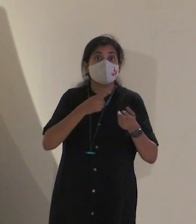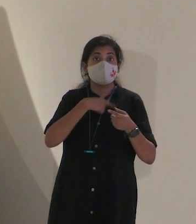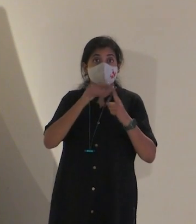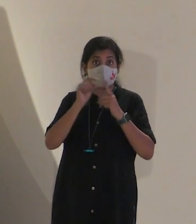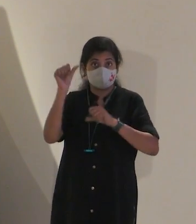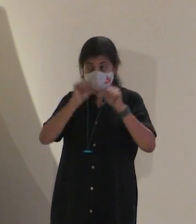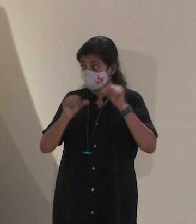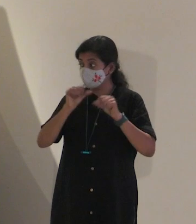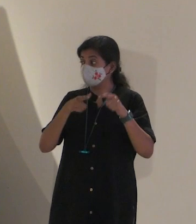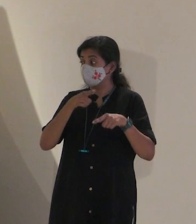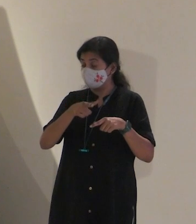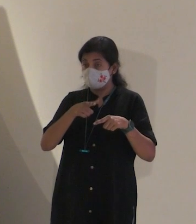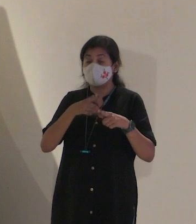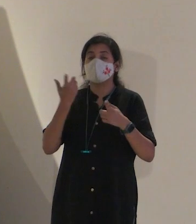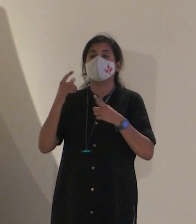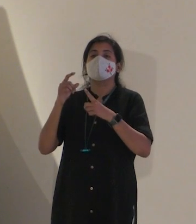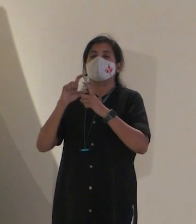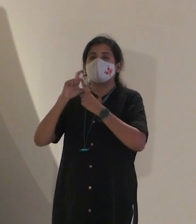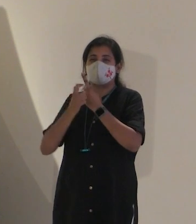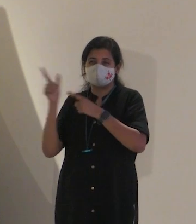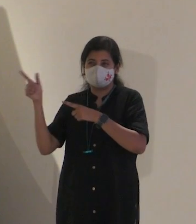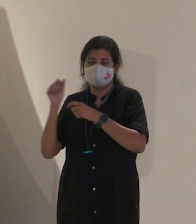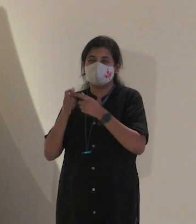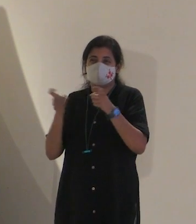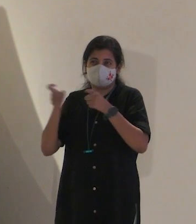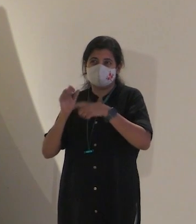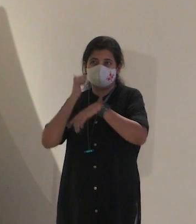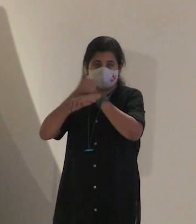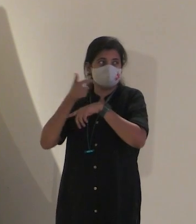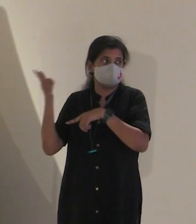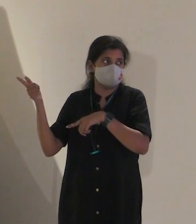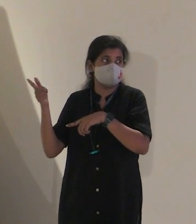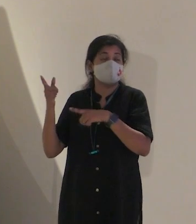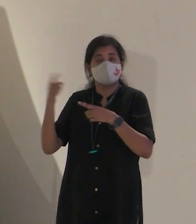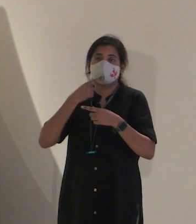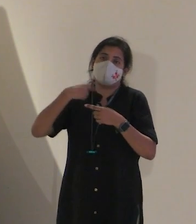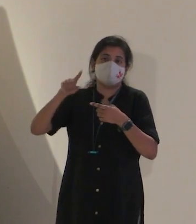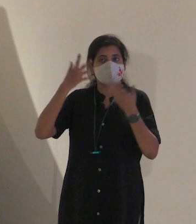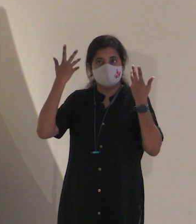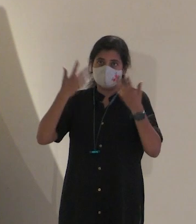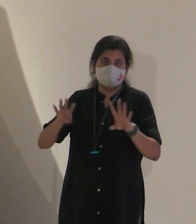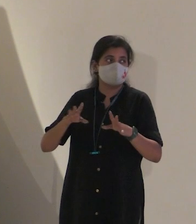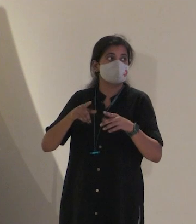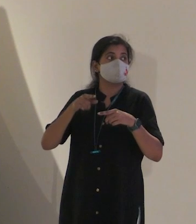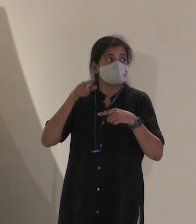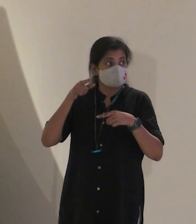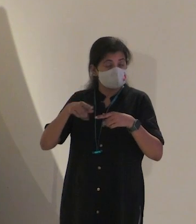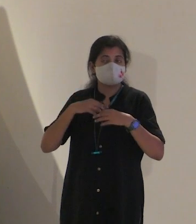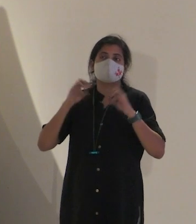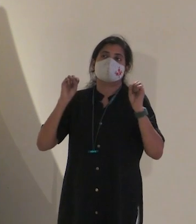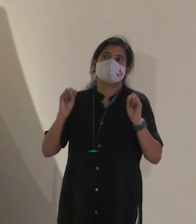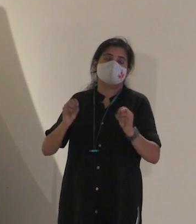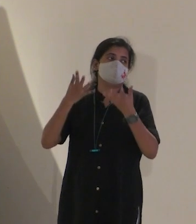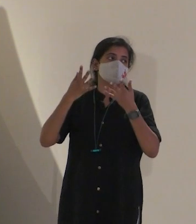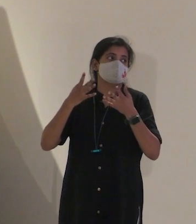ready. We went to the Ministry of Culture, who looked at it and approved it, and the upgradation started. And those